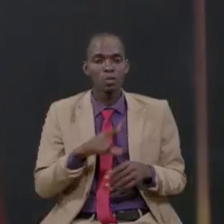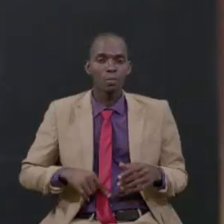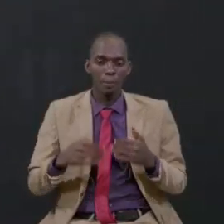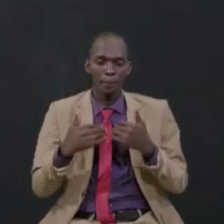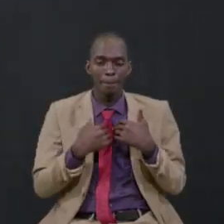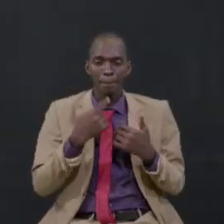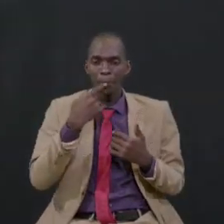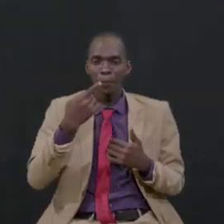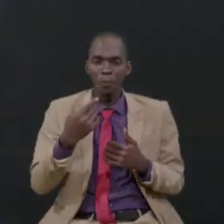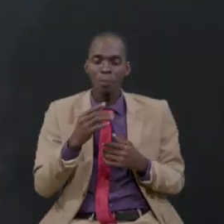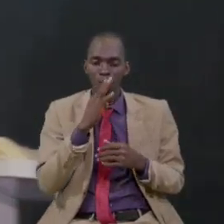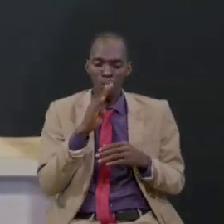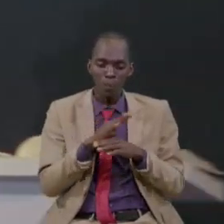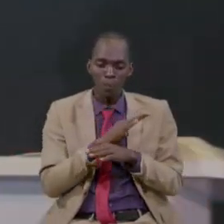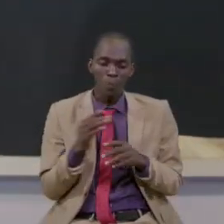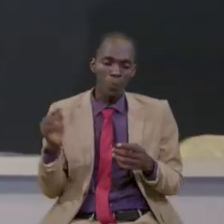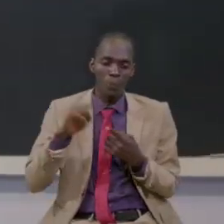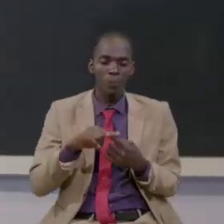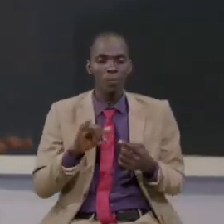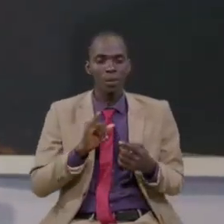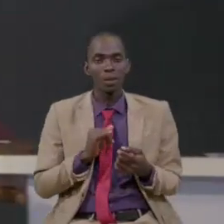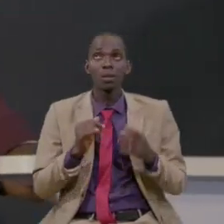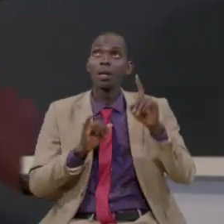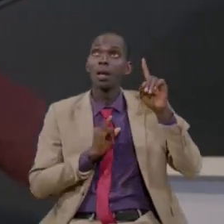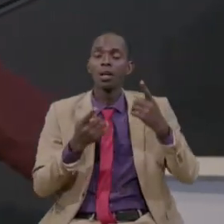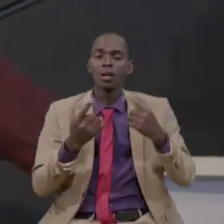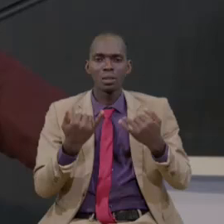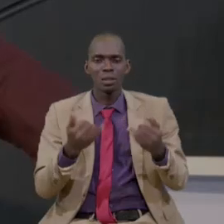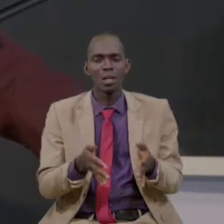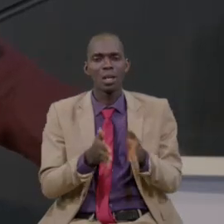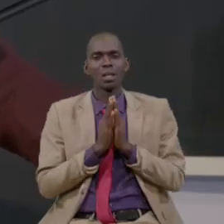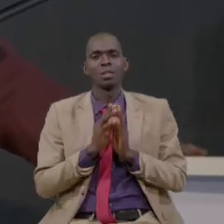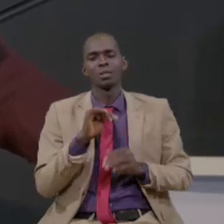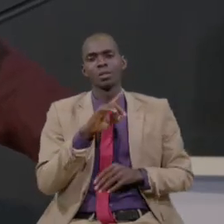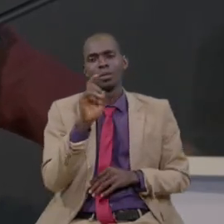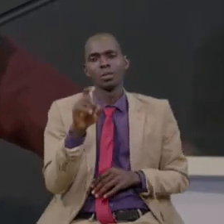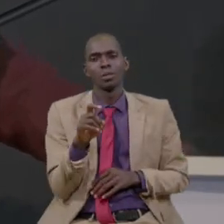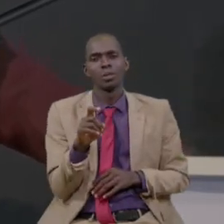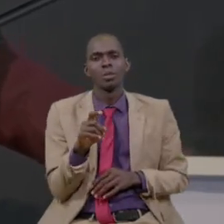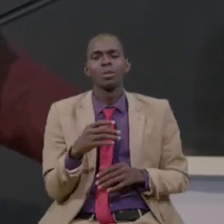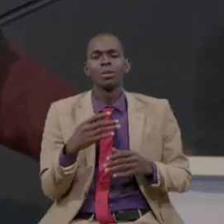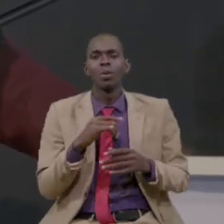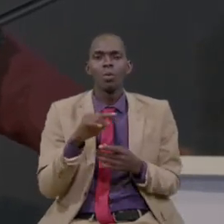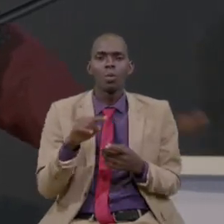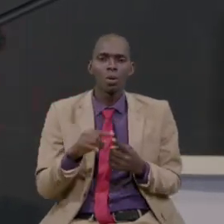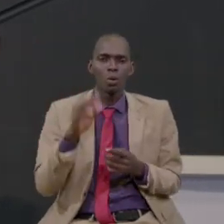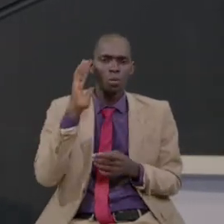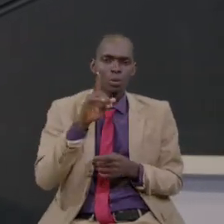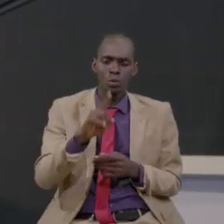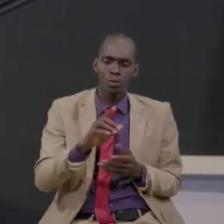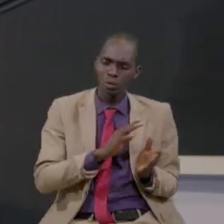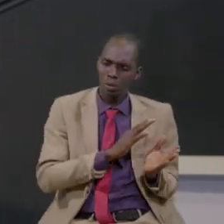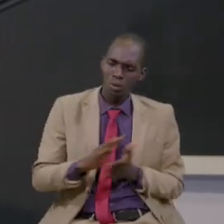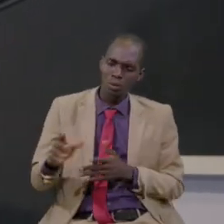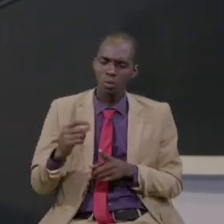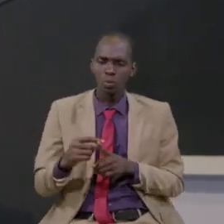And now they are asking, when are you going to throw the words of Jesus aside? When are you going